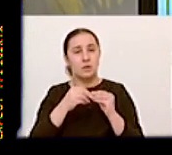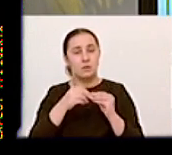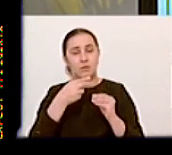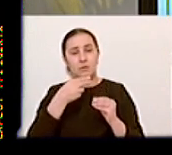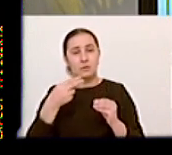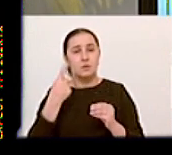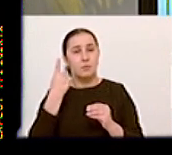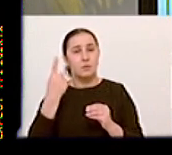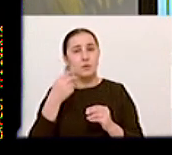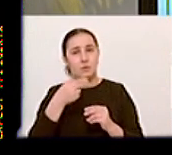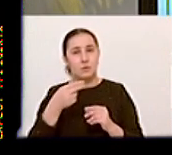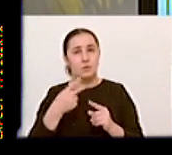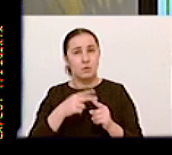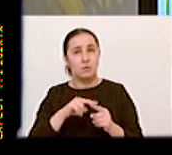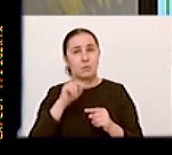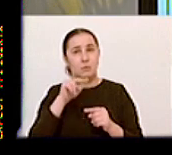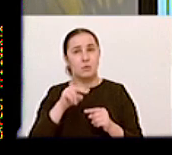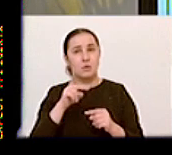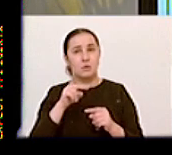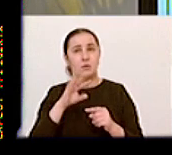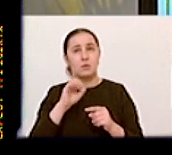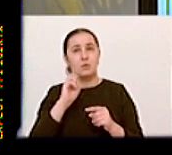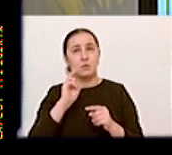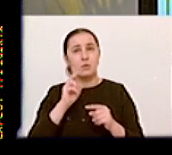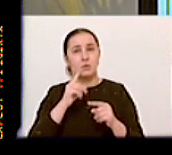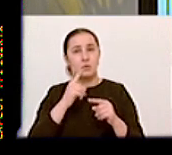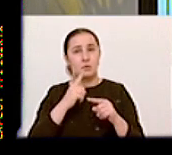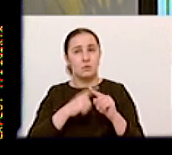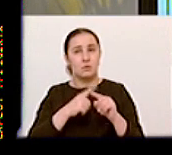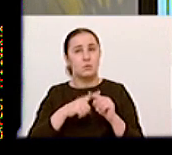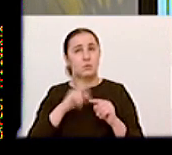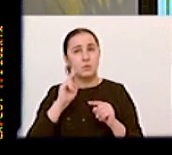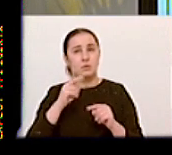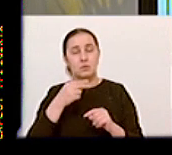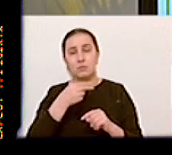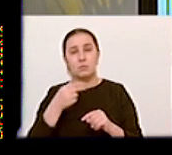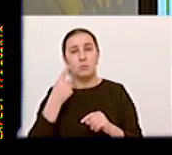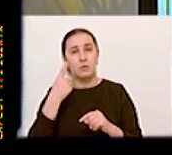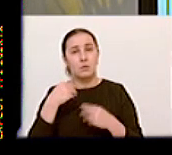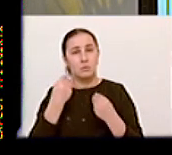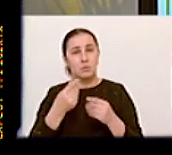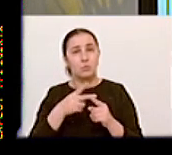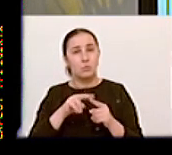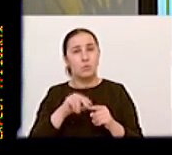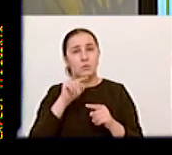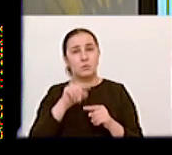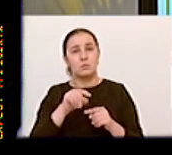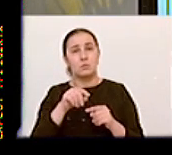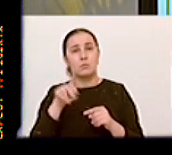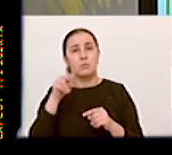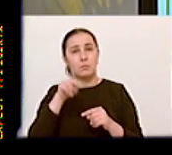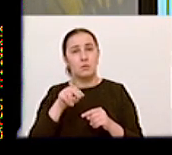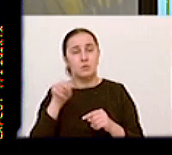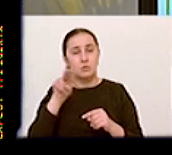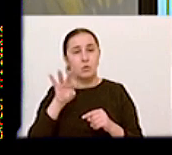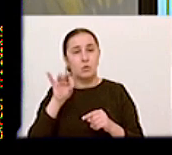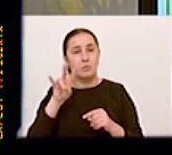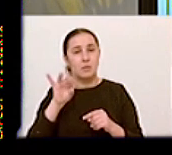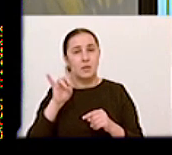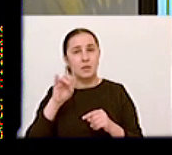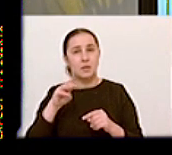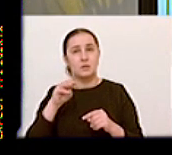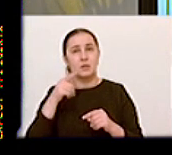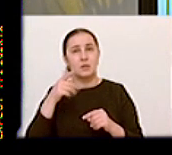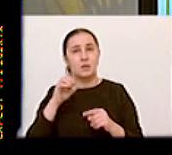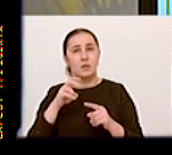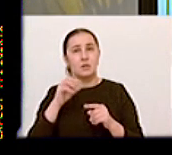1 ga teng. Shunda P ni Q ga yig'indisi 1 ni beradi. Bu yerda P dominant genlar